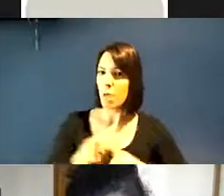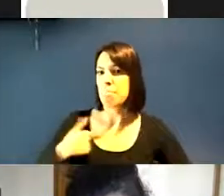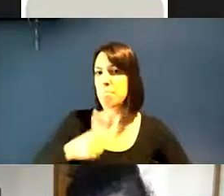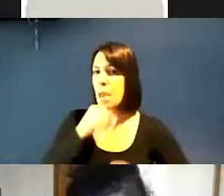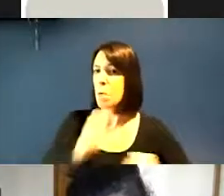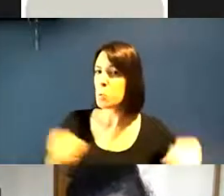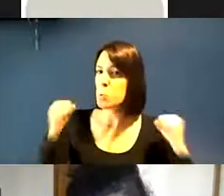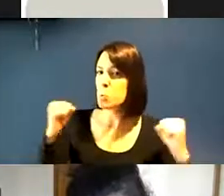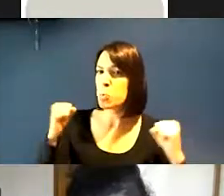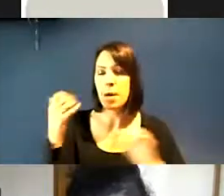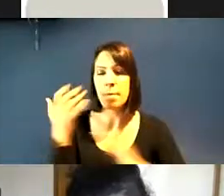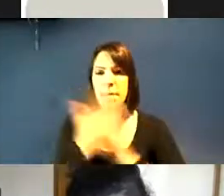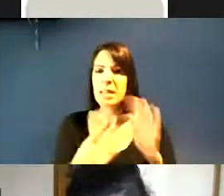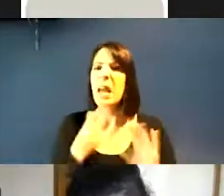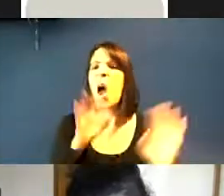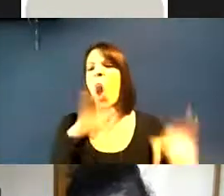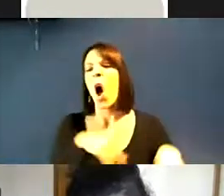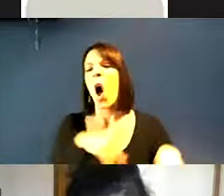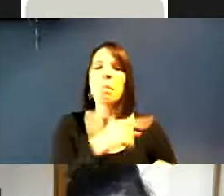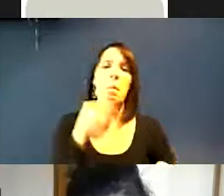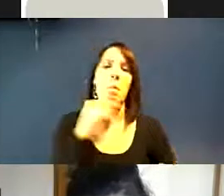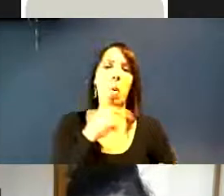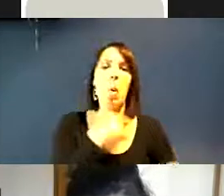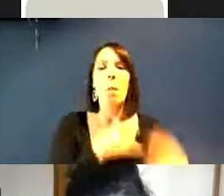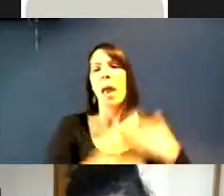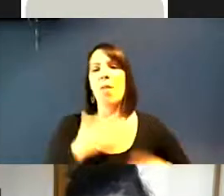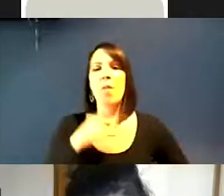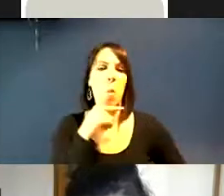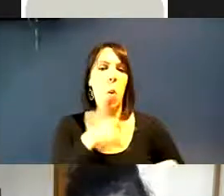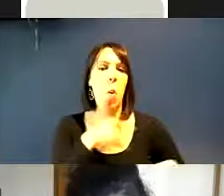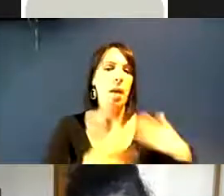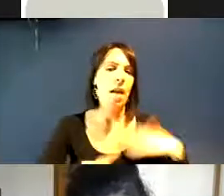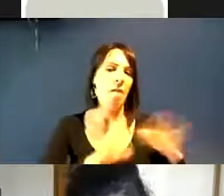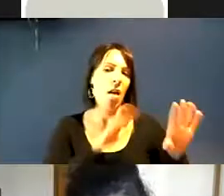boys are boys, girls are girls, and that we're inherently different,